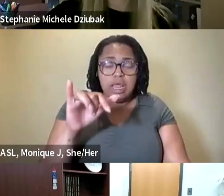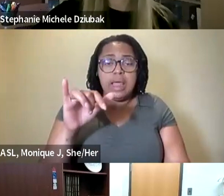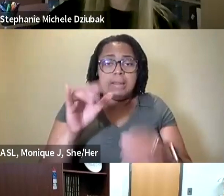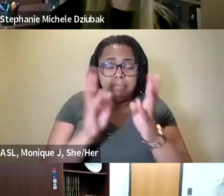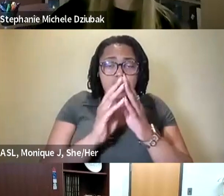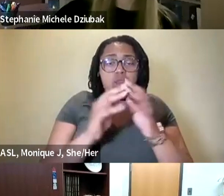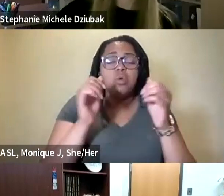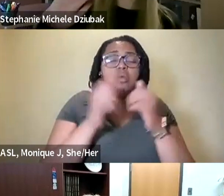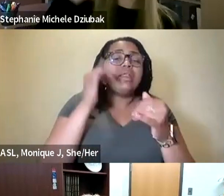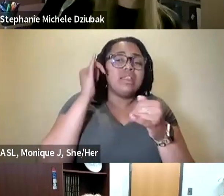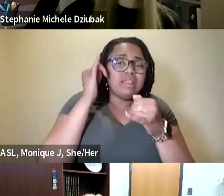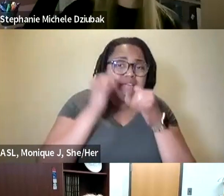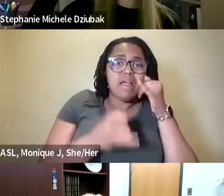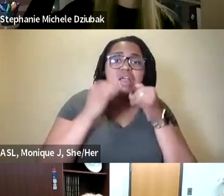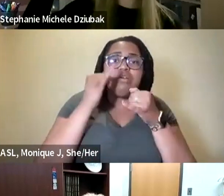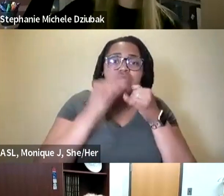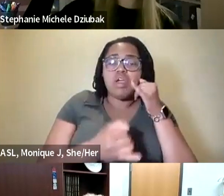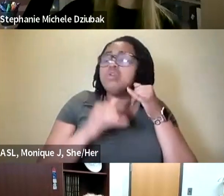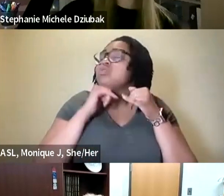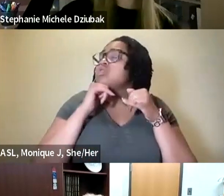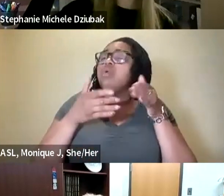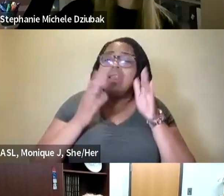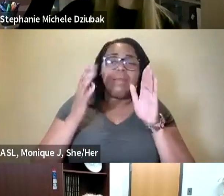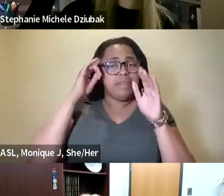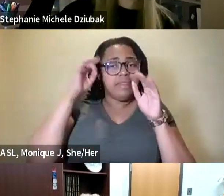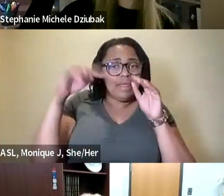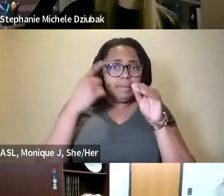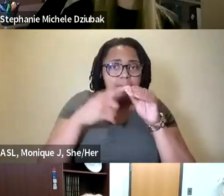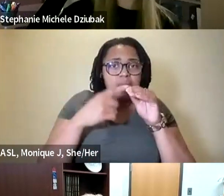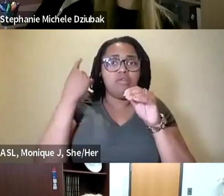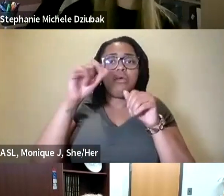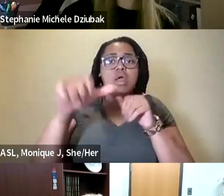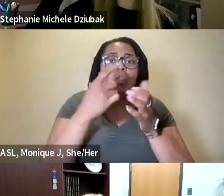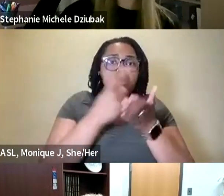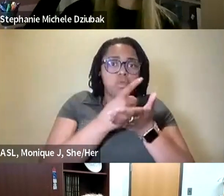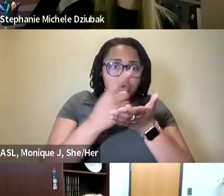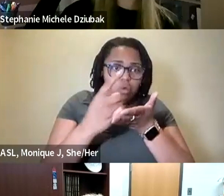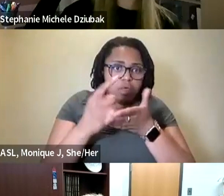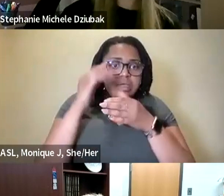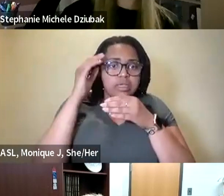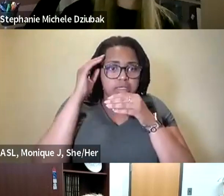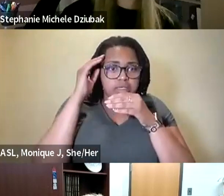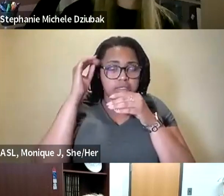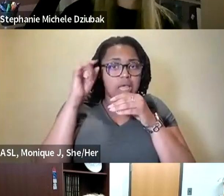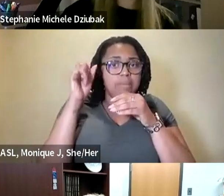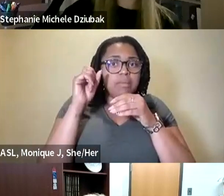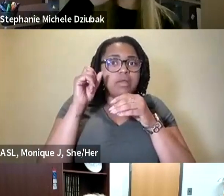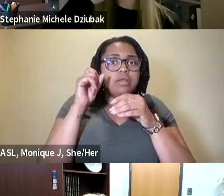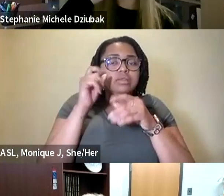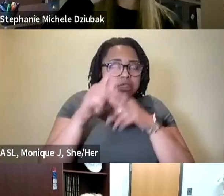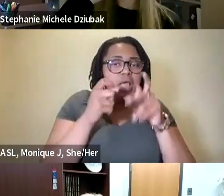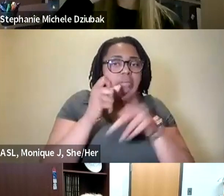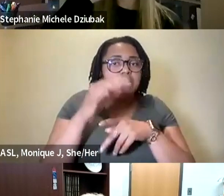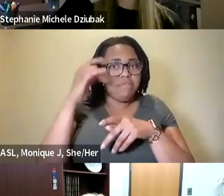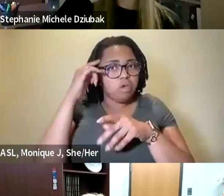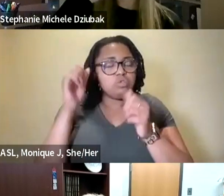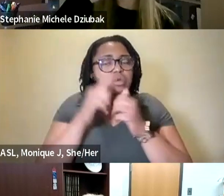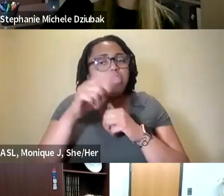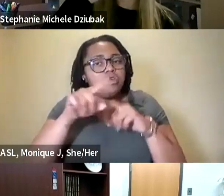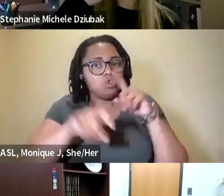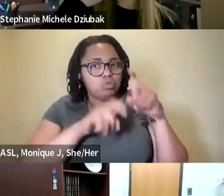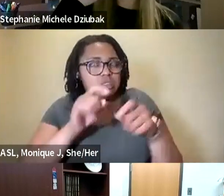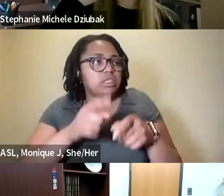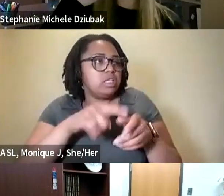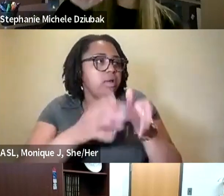final, don't let me think about this another week kind of thoughts, you know, on the questions that they propose asking or changing